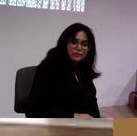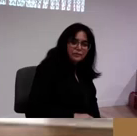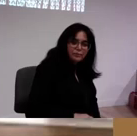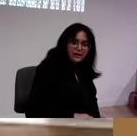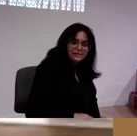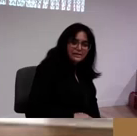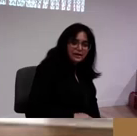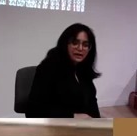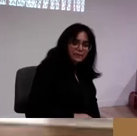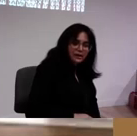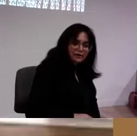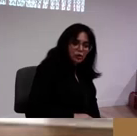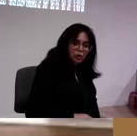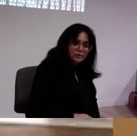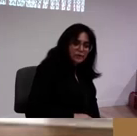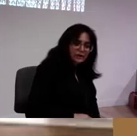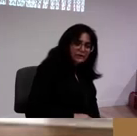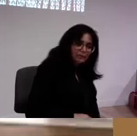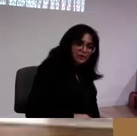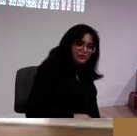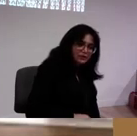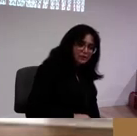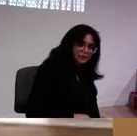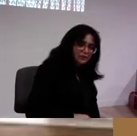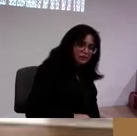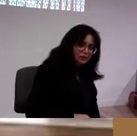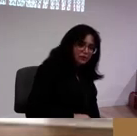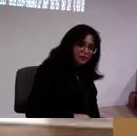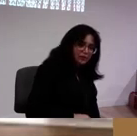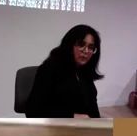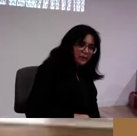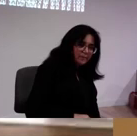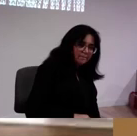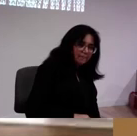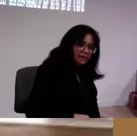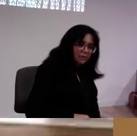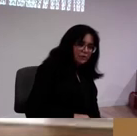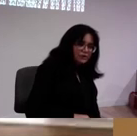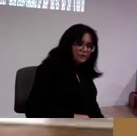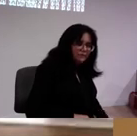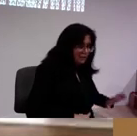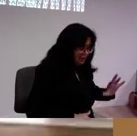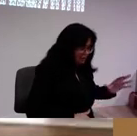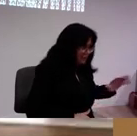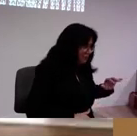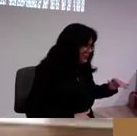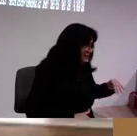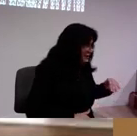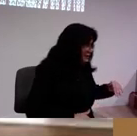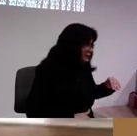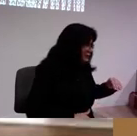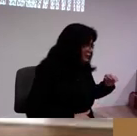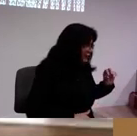fragile plastic cape had long departed, and so I do have my Supergirl cape on there, which is